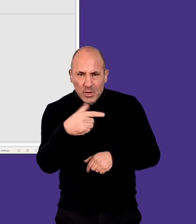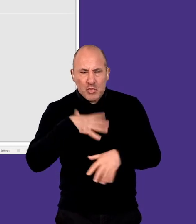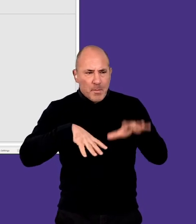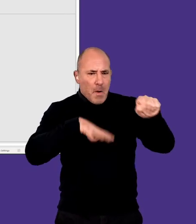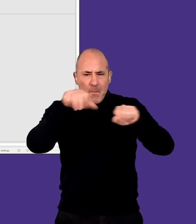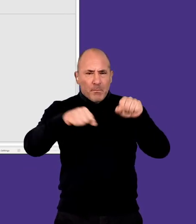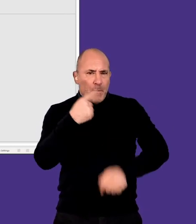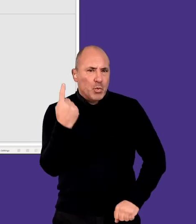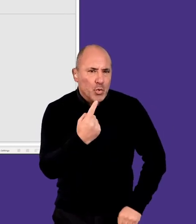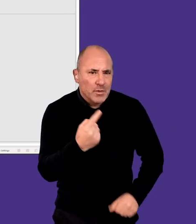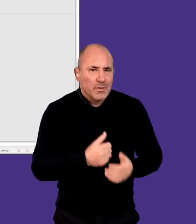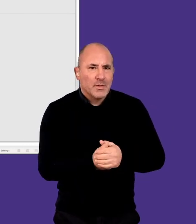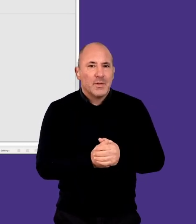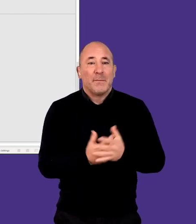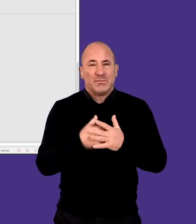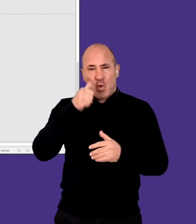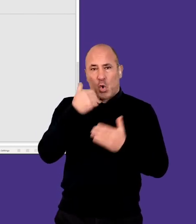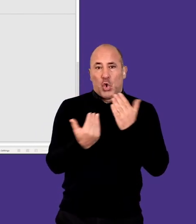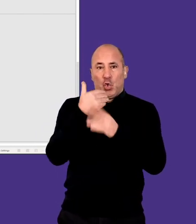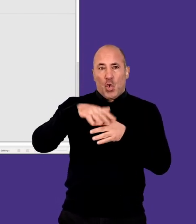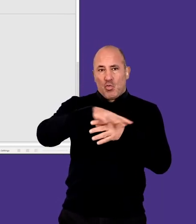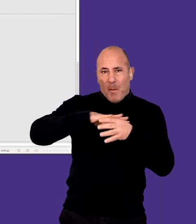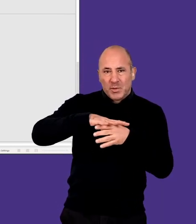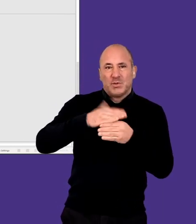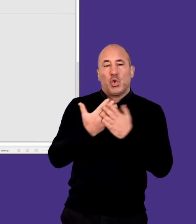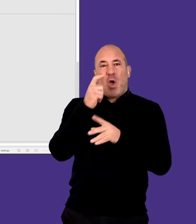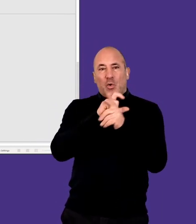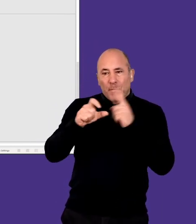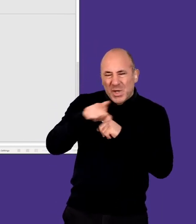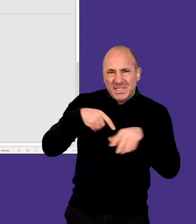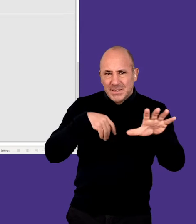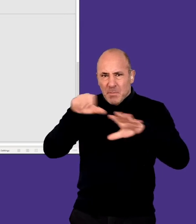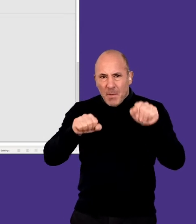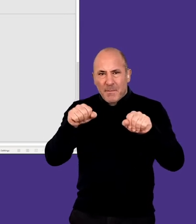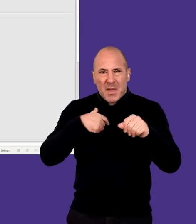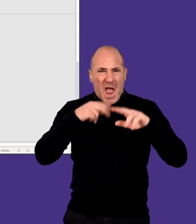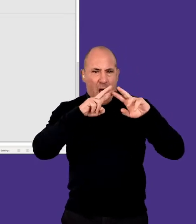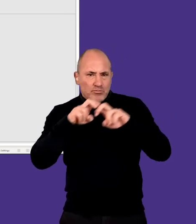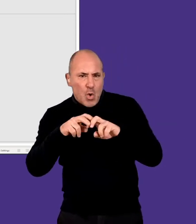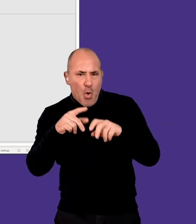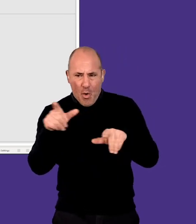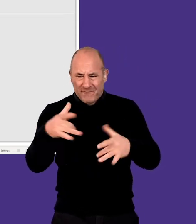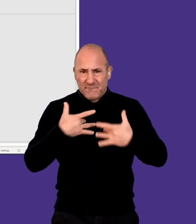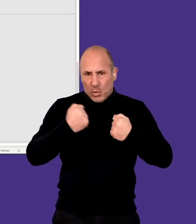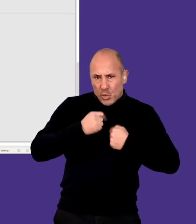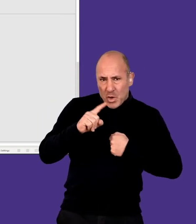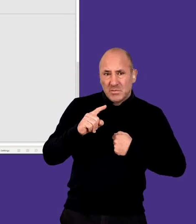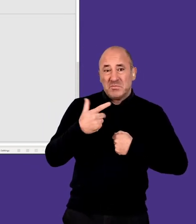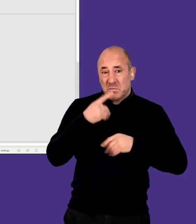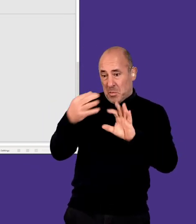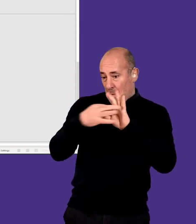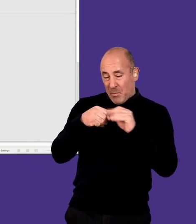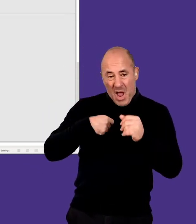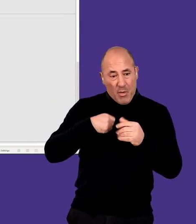So we know what new communities we want to reach, so we will be exploring what they think of us and who we might work with to develop